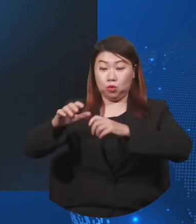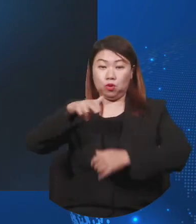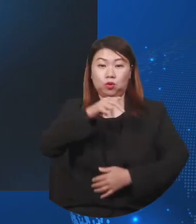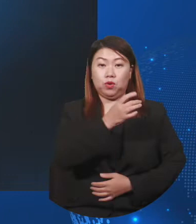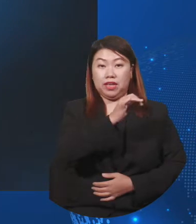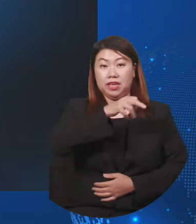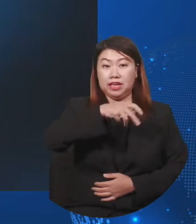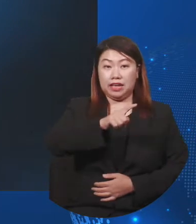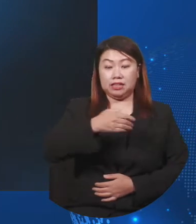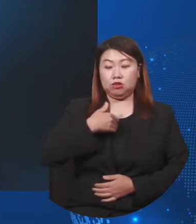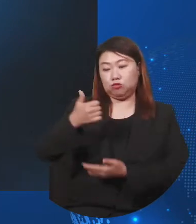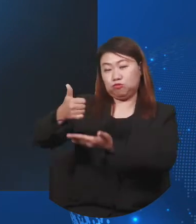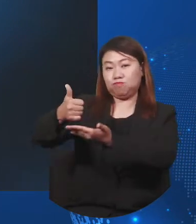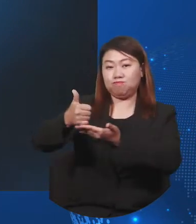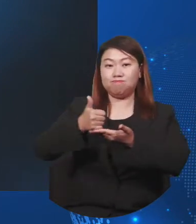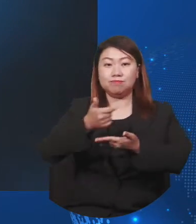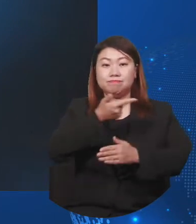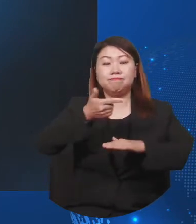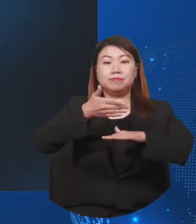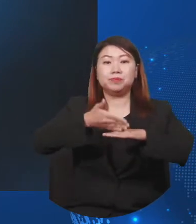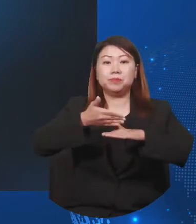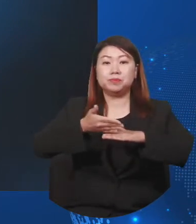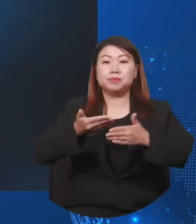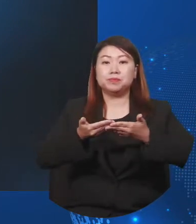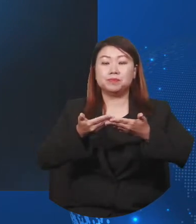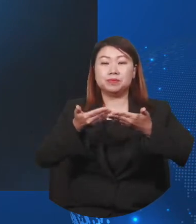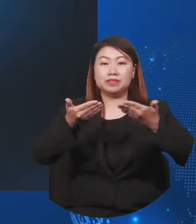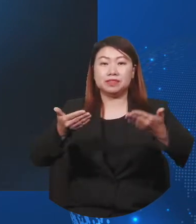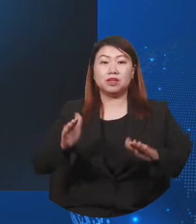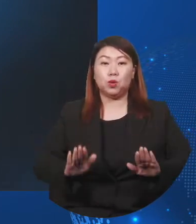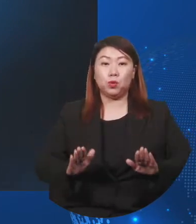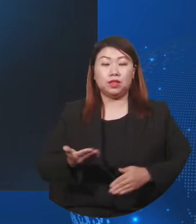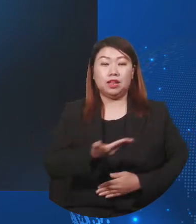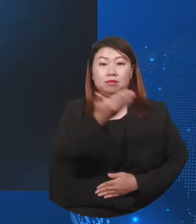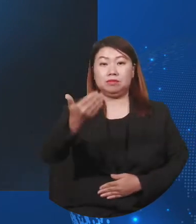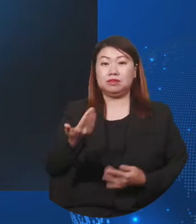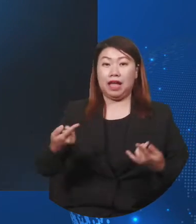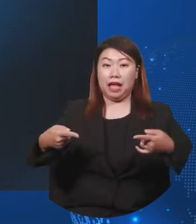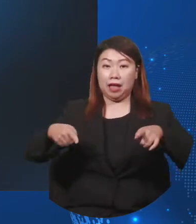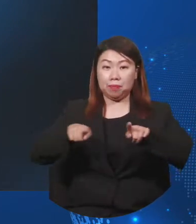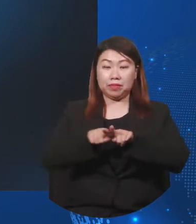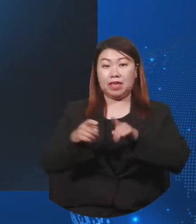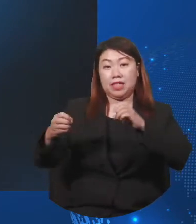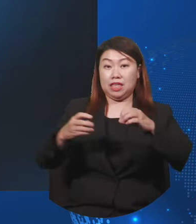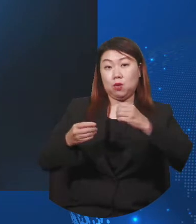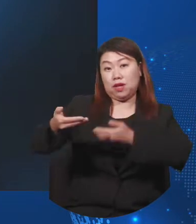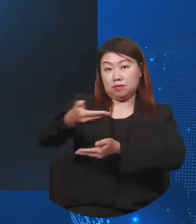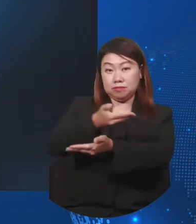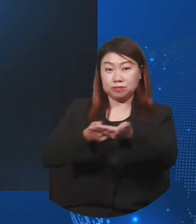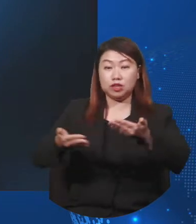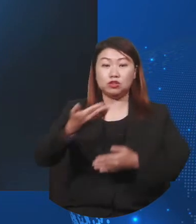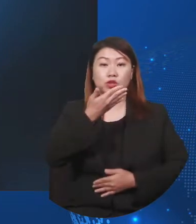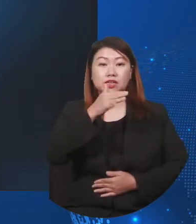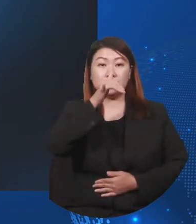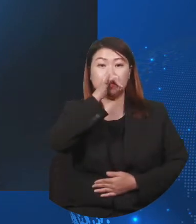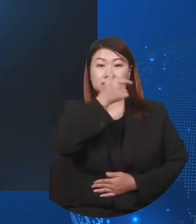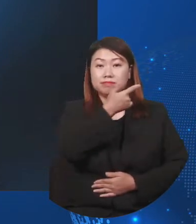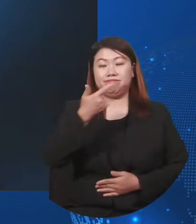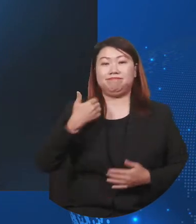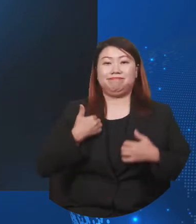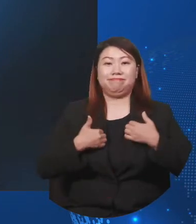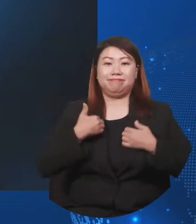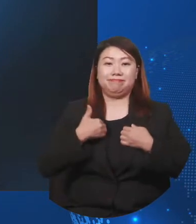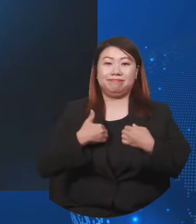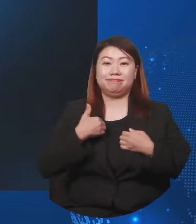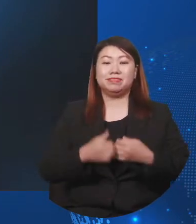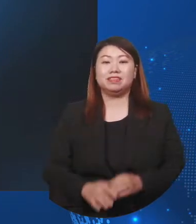such a pleasure to dialogue with old friends and new friends, and with Stefan and Rada